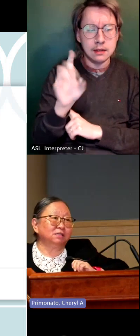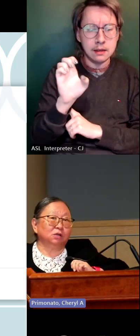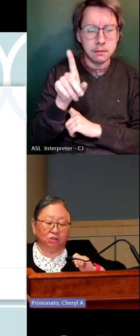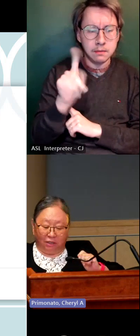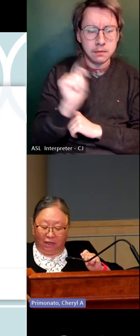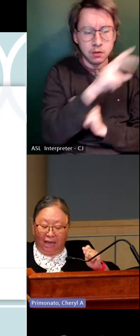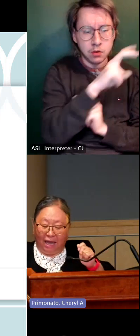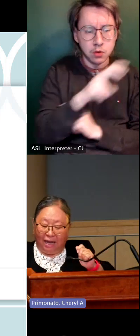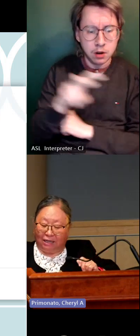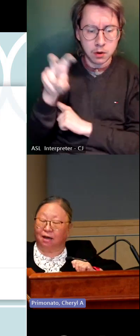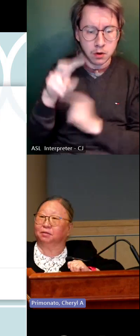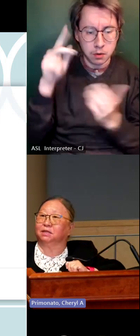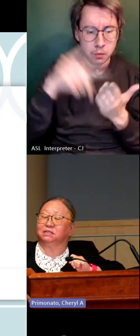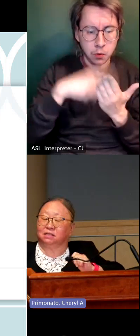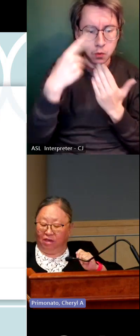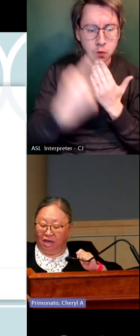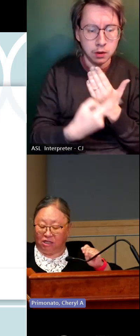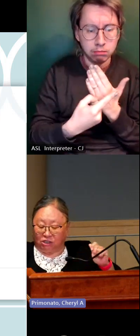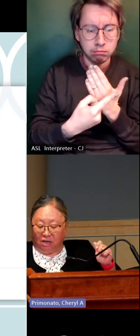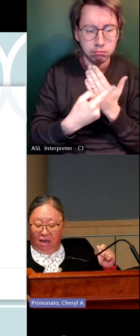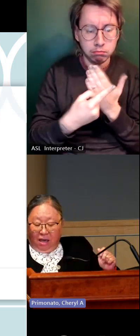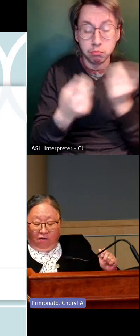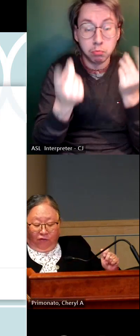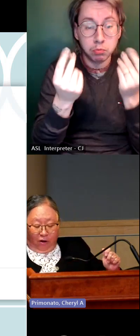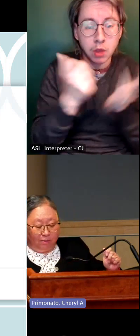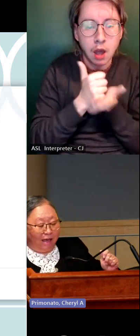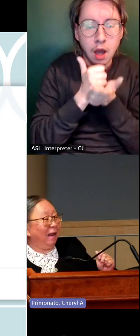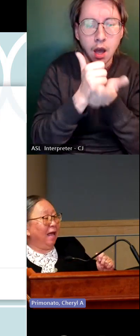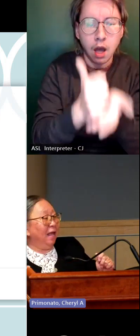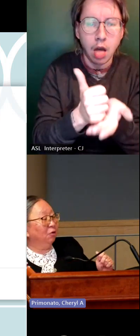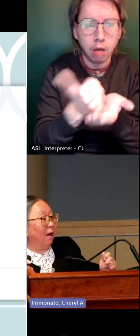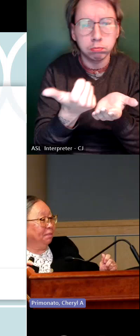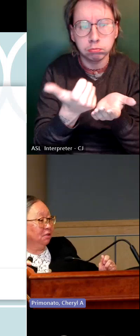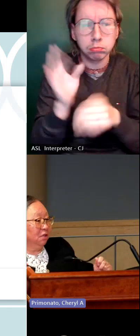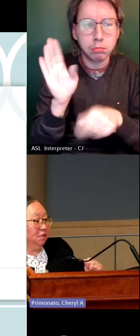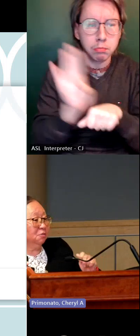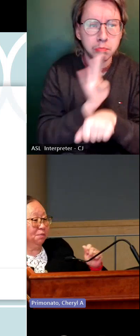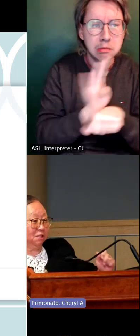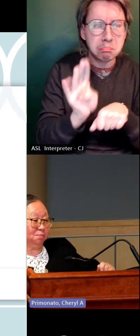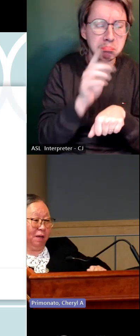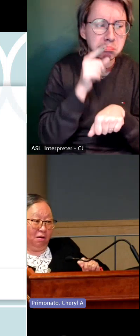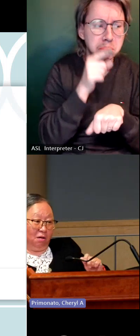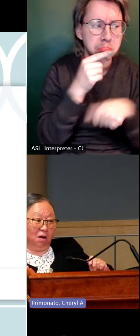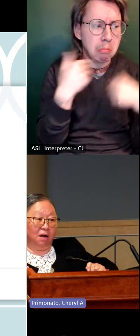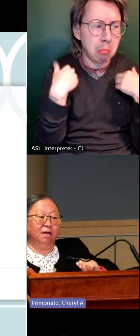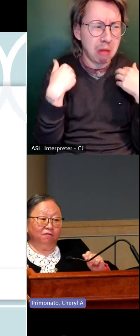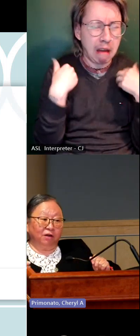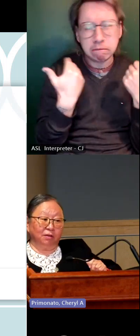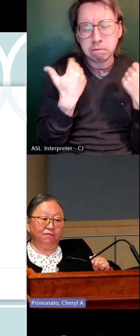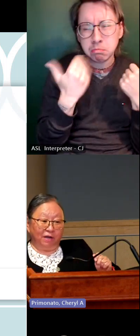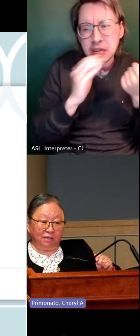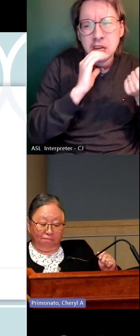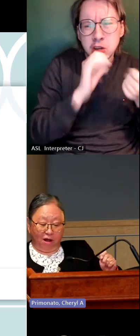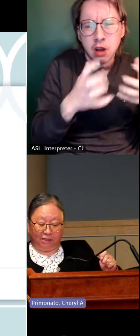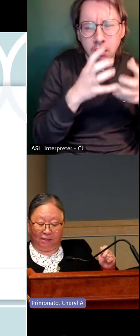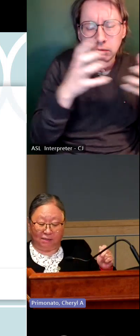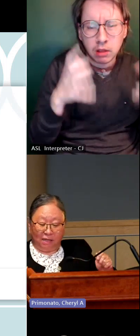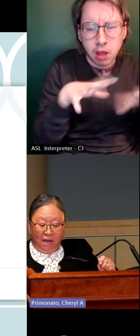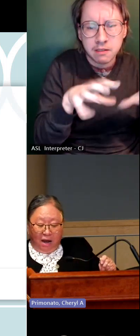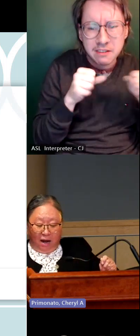ensure that socially and economically disadvantaged firms have an equal opportunity to participate on federally